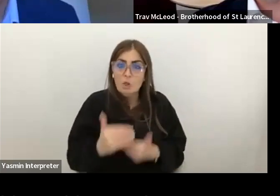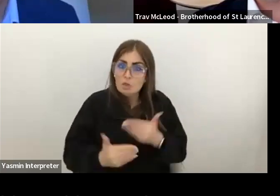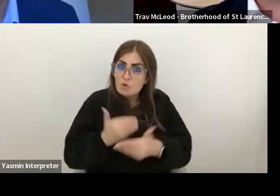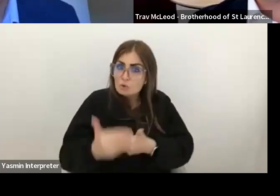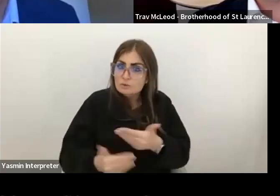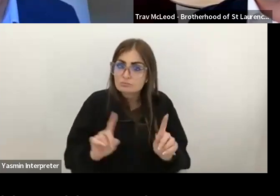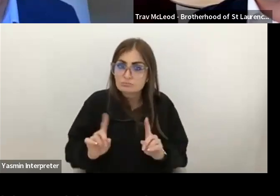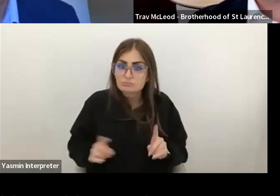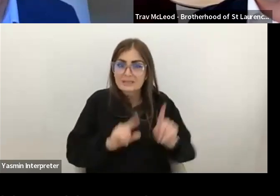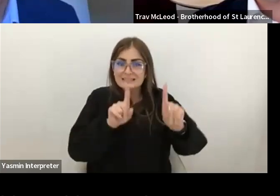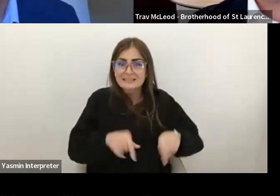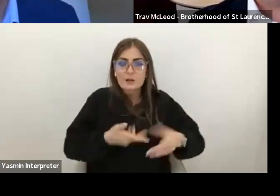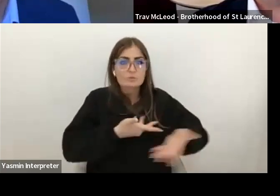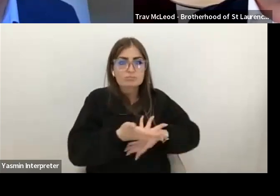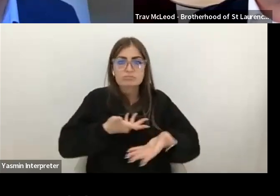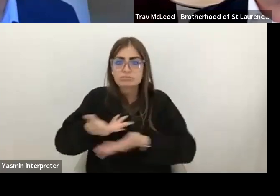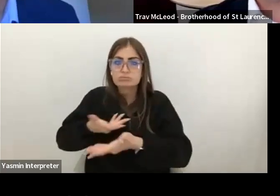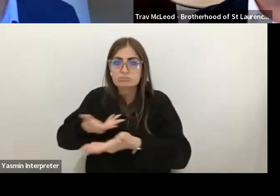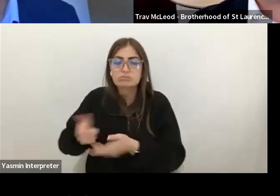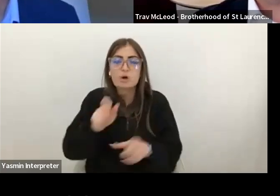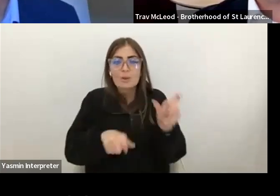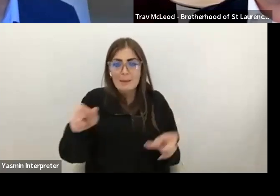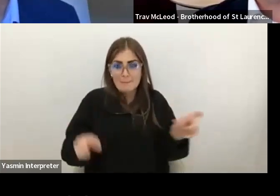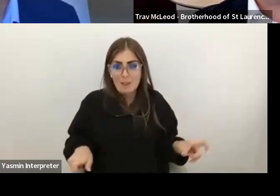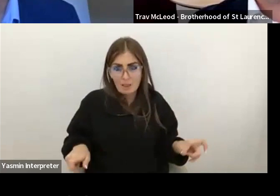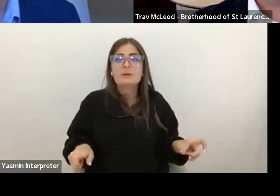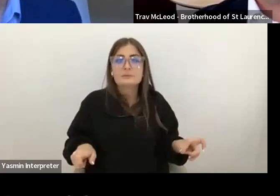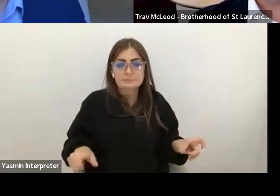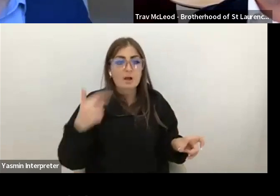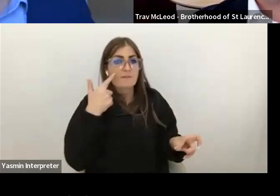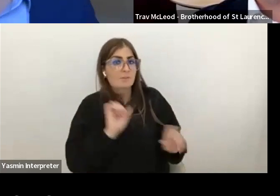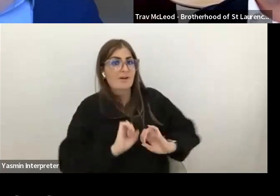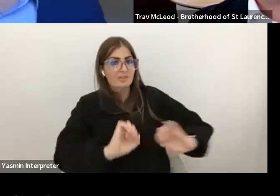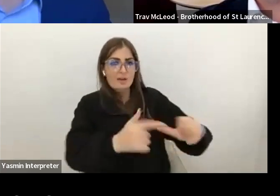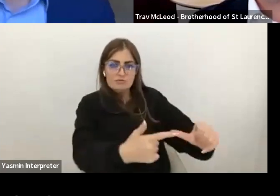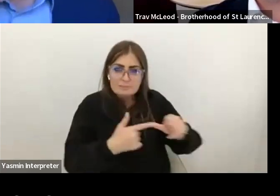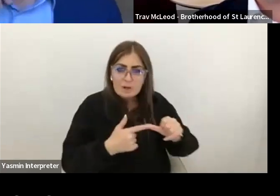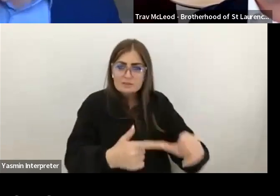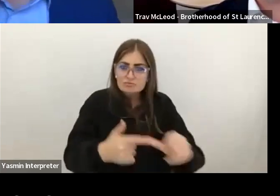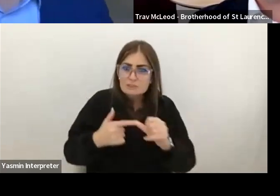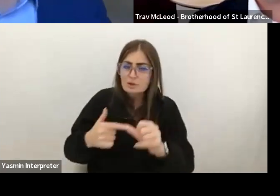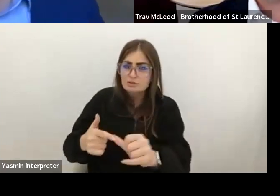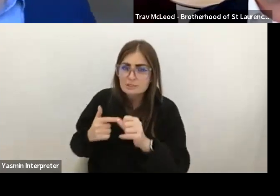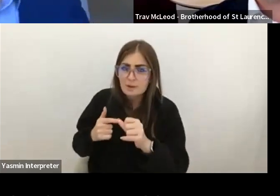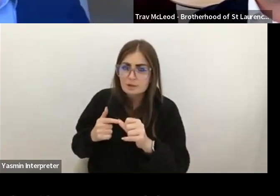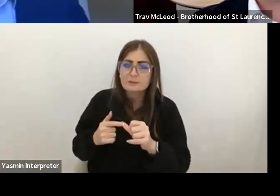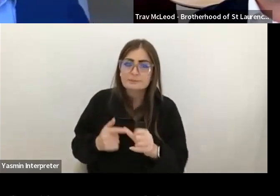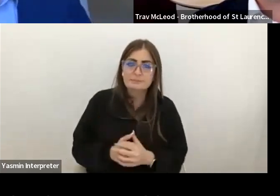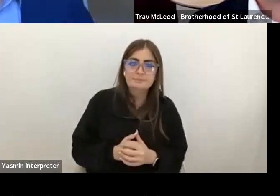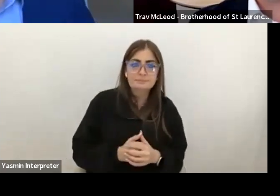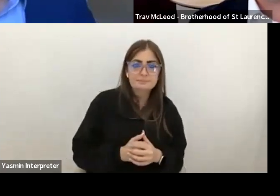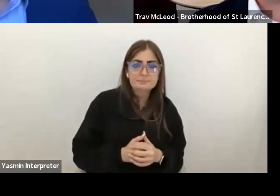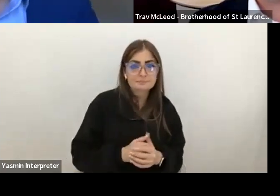to begin by talking with people and finding out about people's response to the terms of reference, what